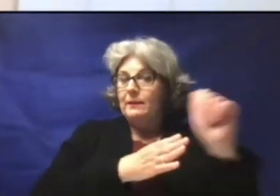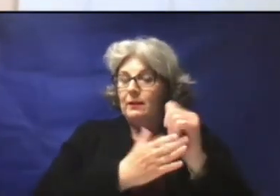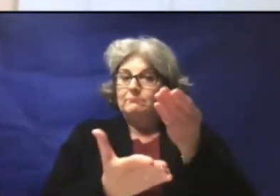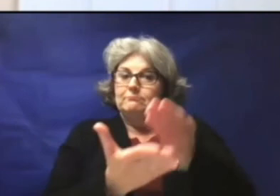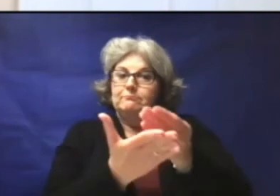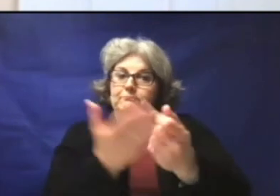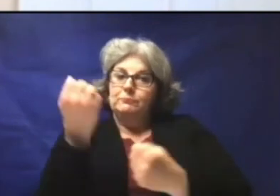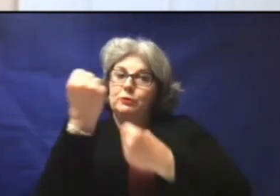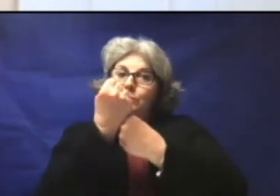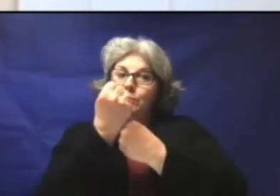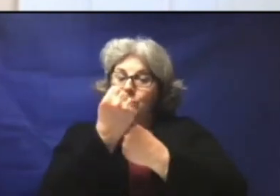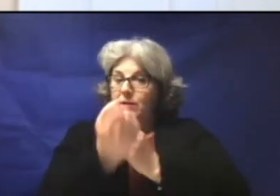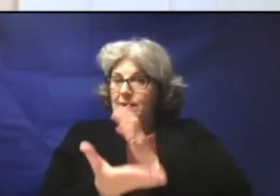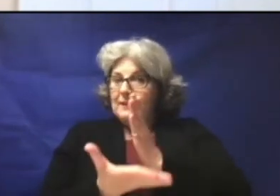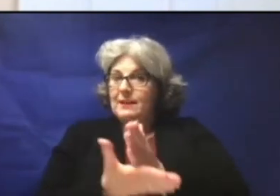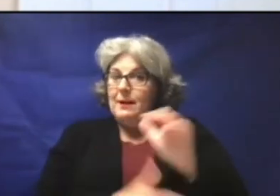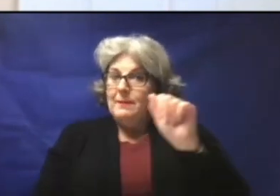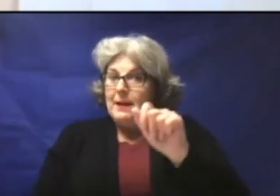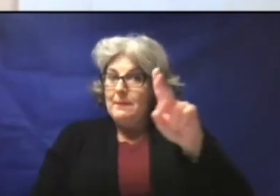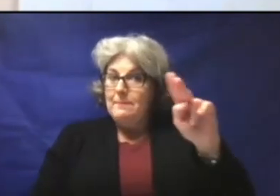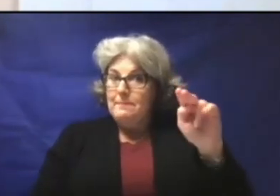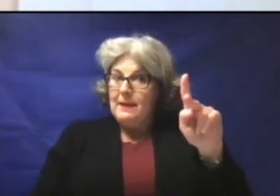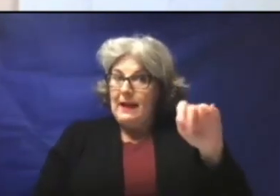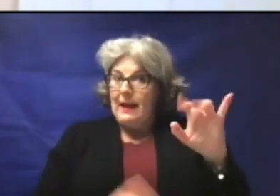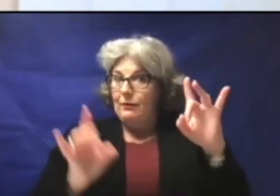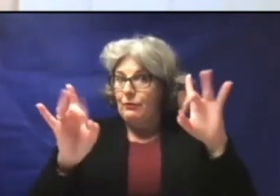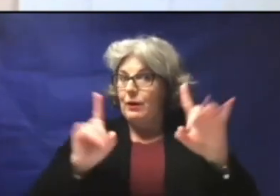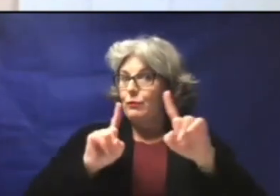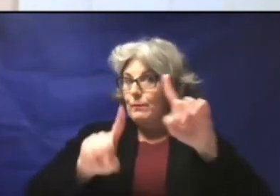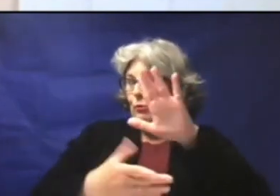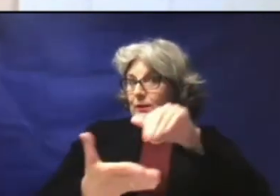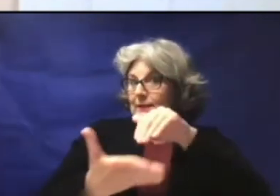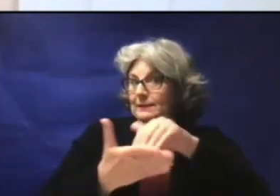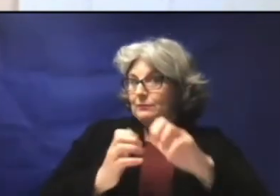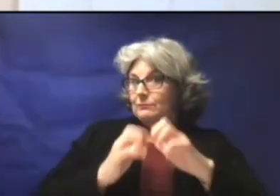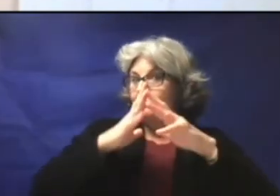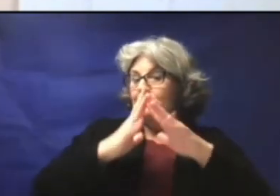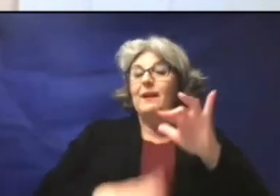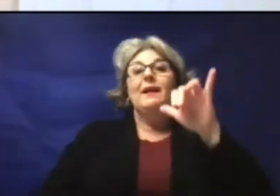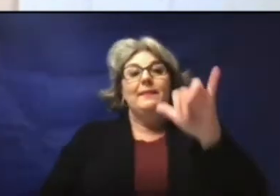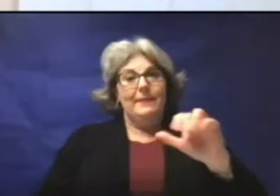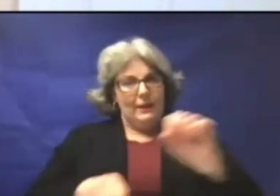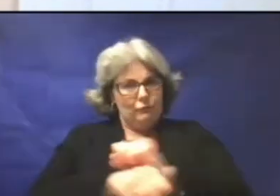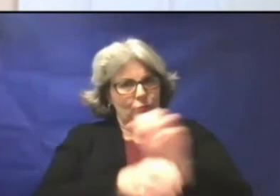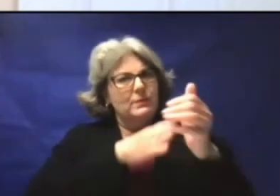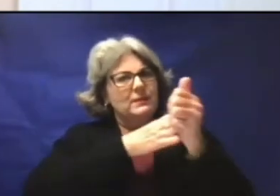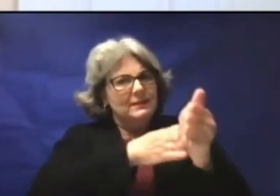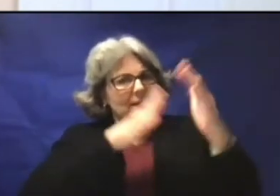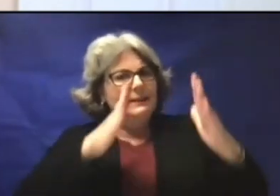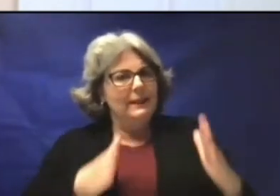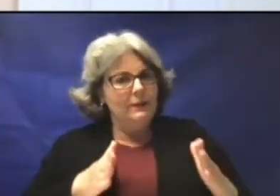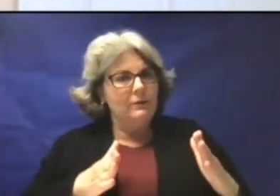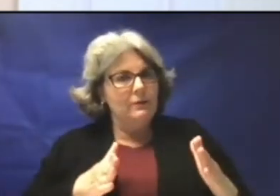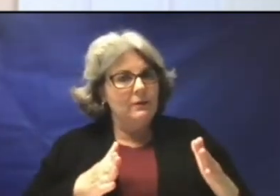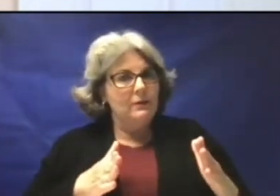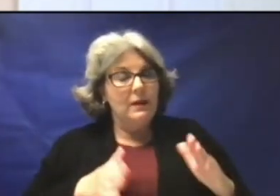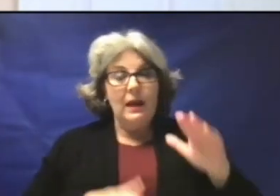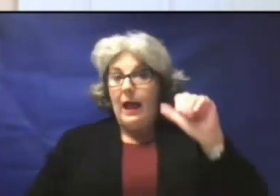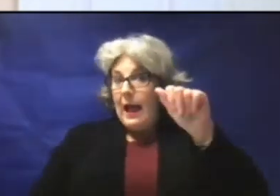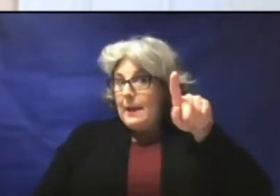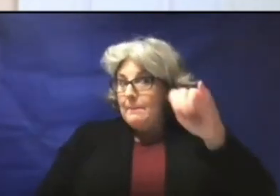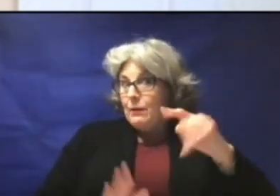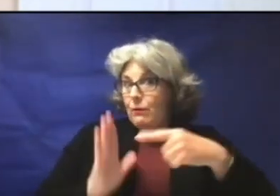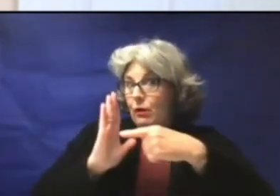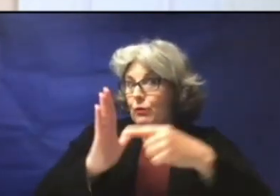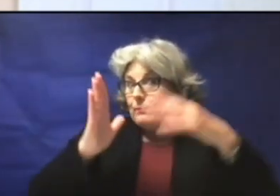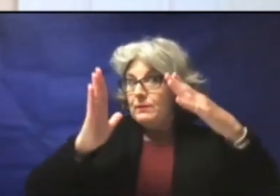to support the Stop AAPI Hate Reporting Center. Now that's leadership. And when it comes to AAPI